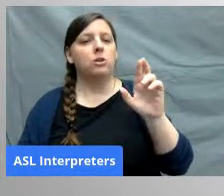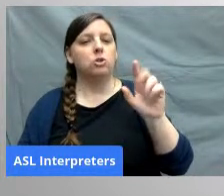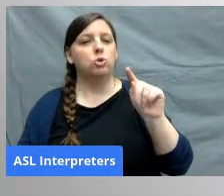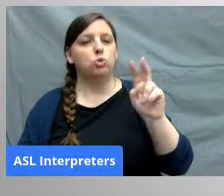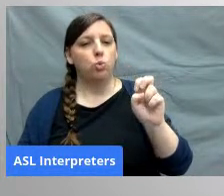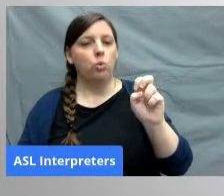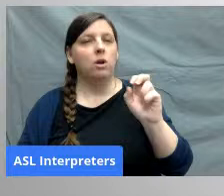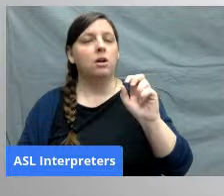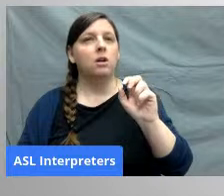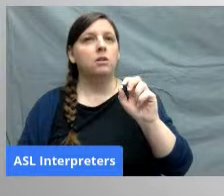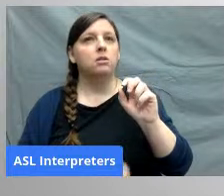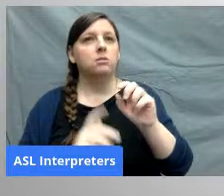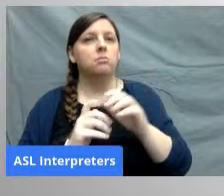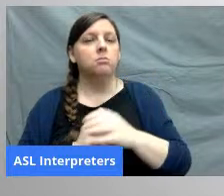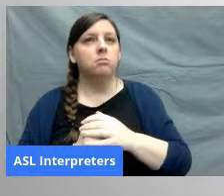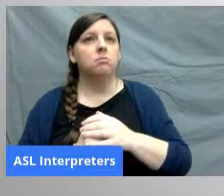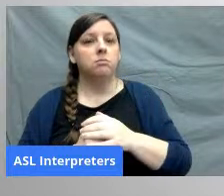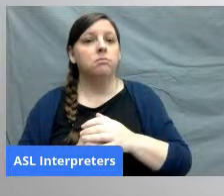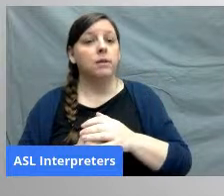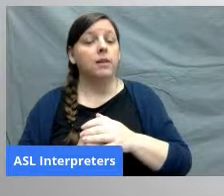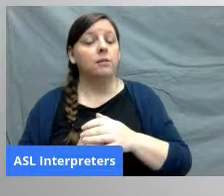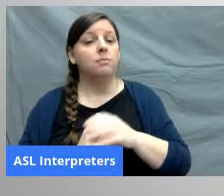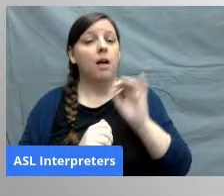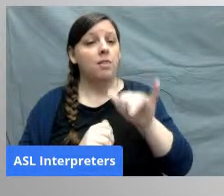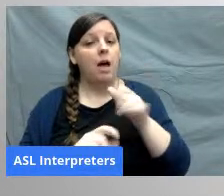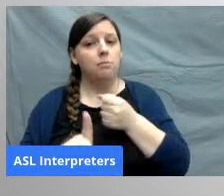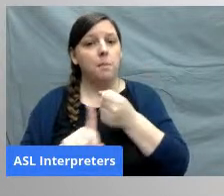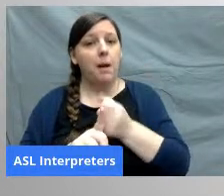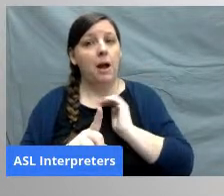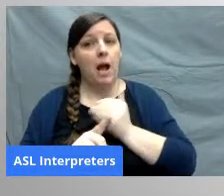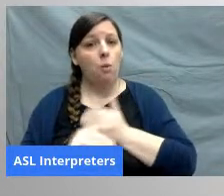our cylinder for equity.